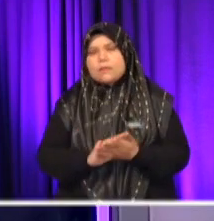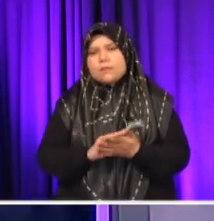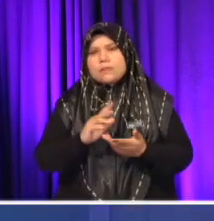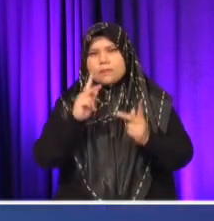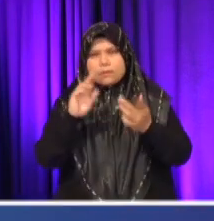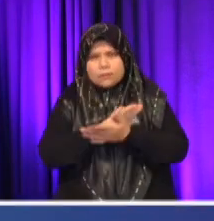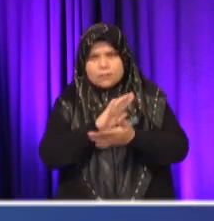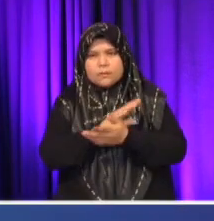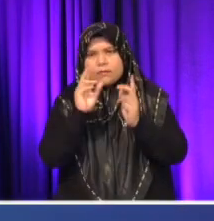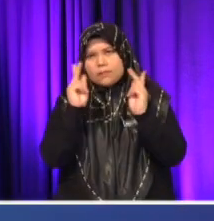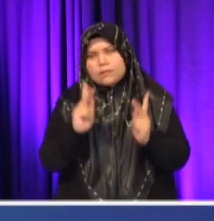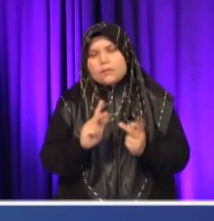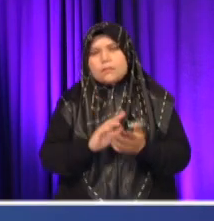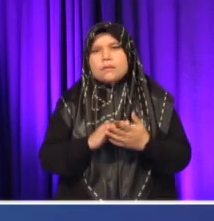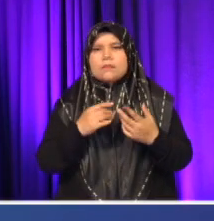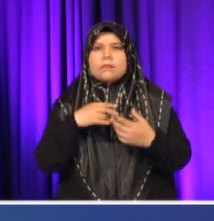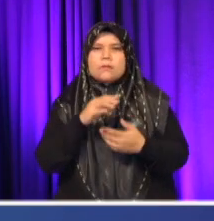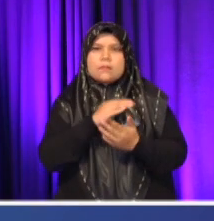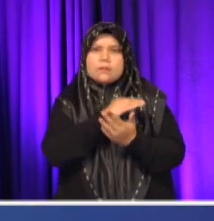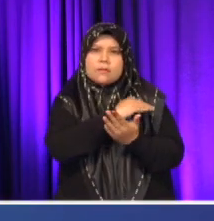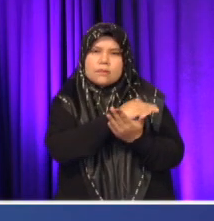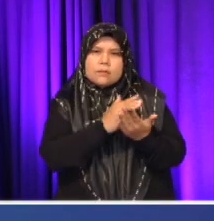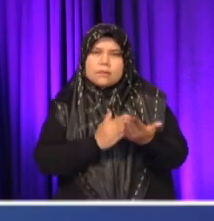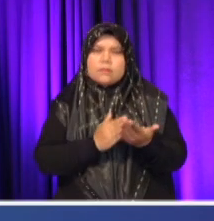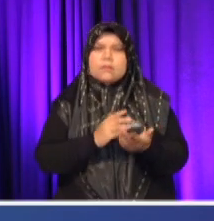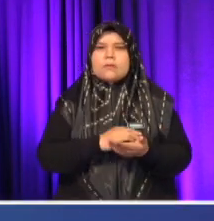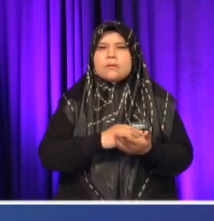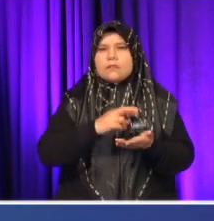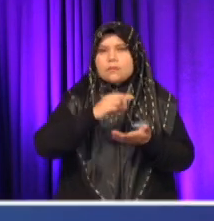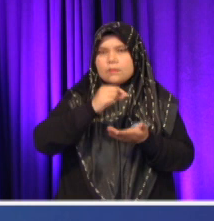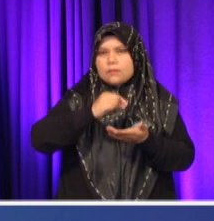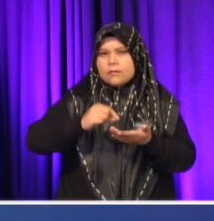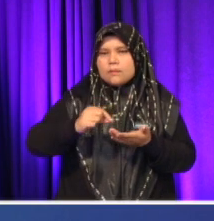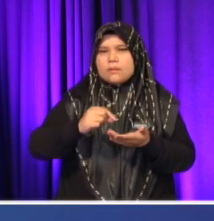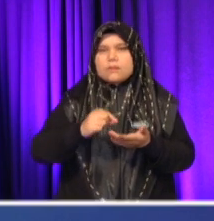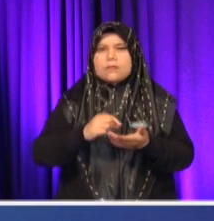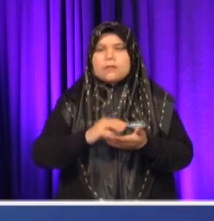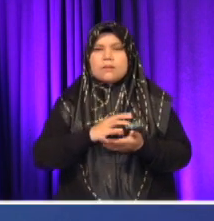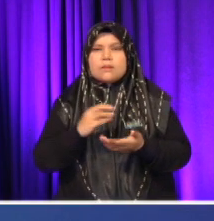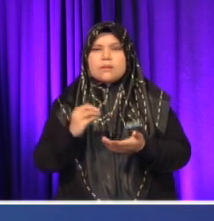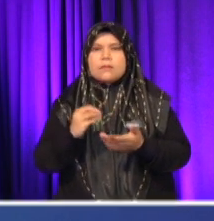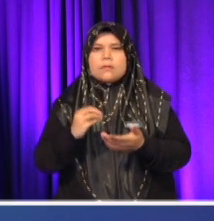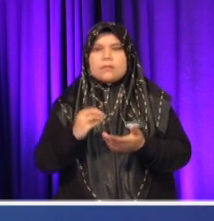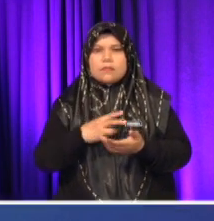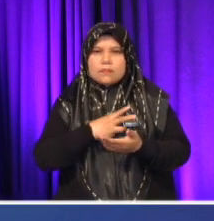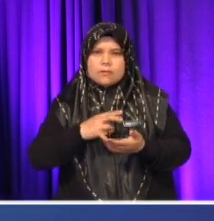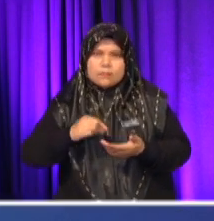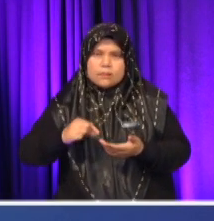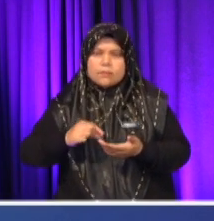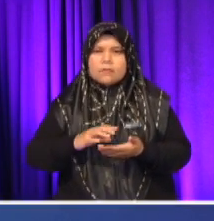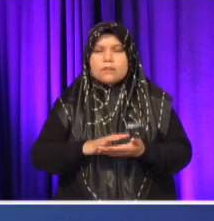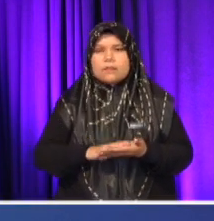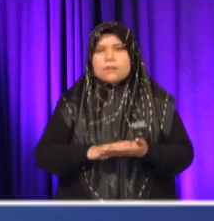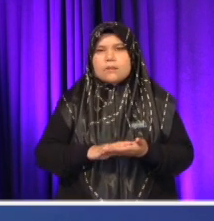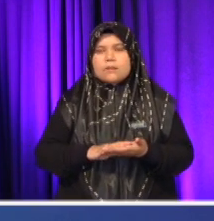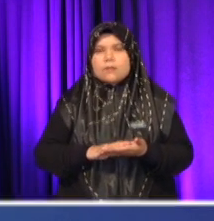got 7 parts, which include the tasks for reading and use of English, as well as writing. All right, so